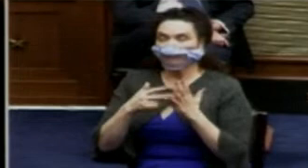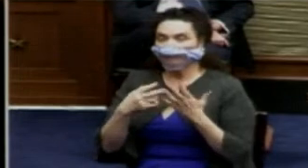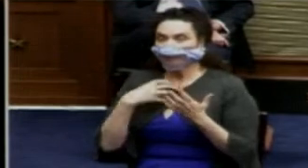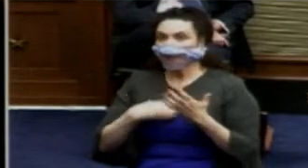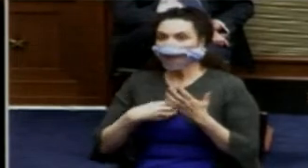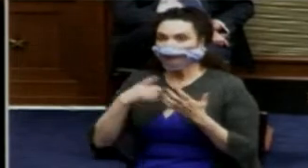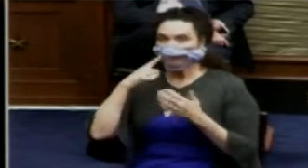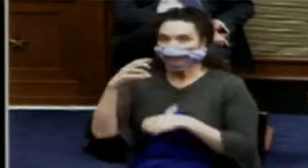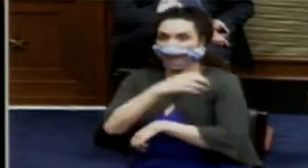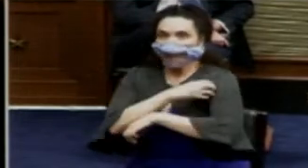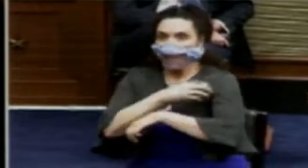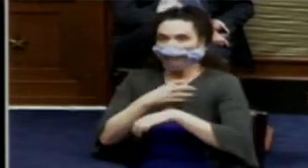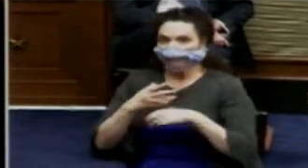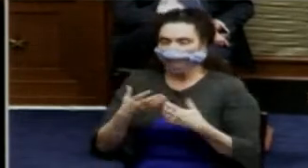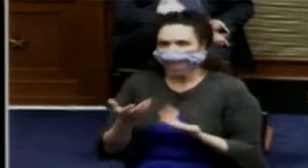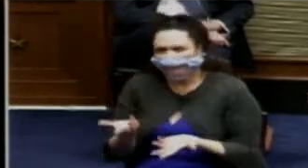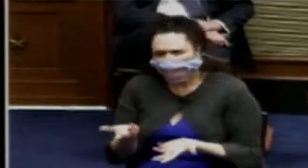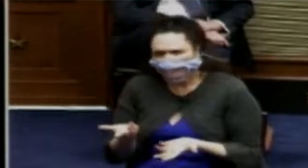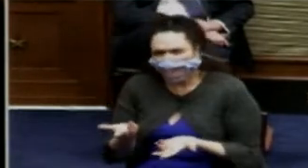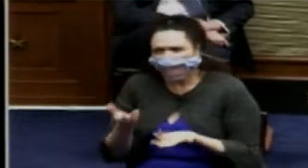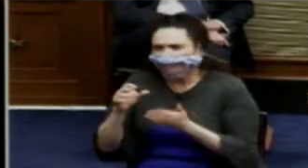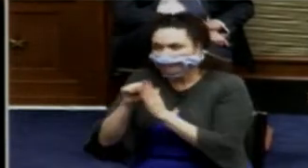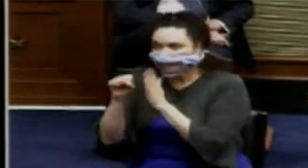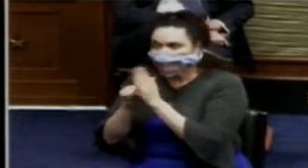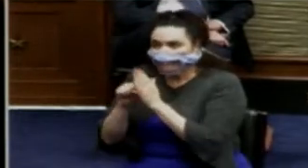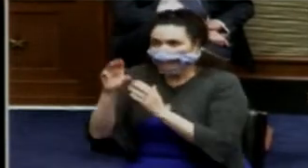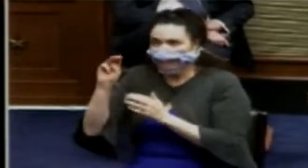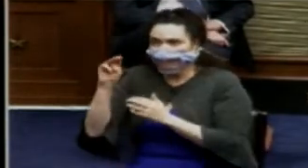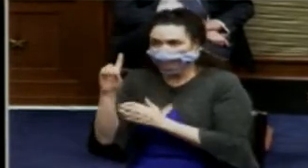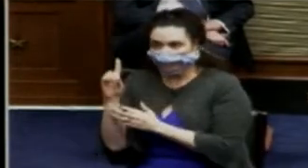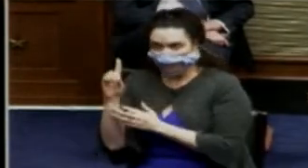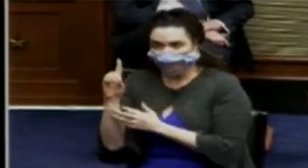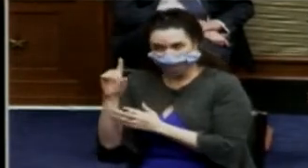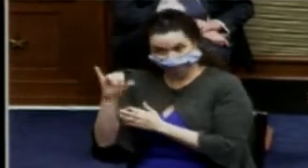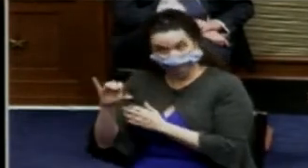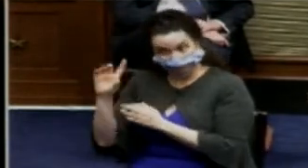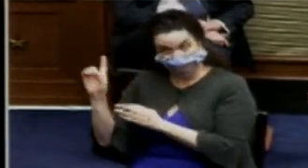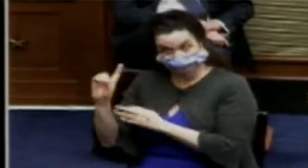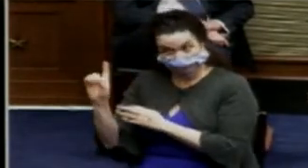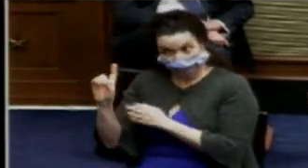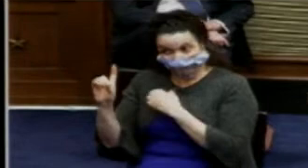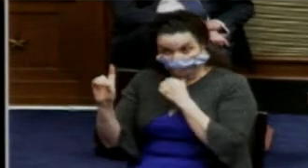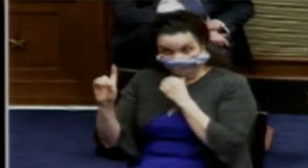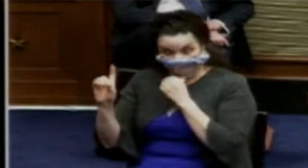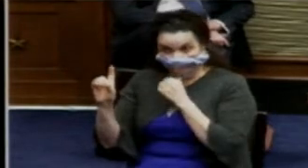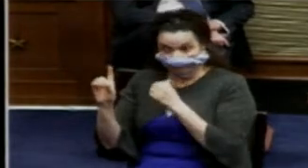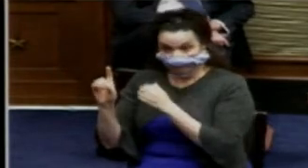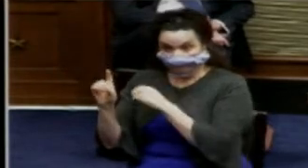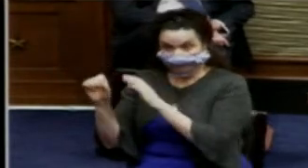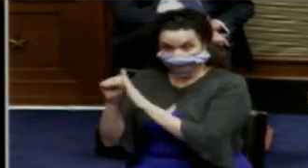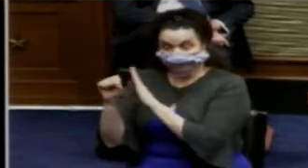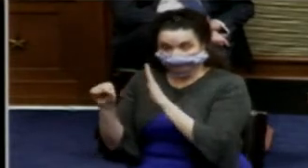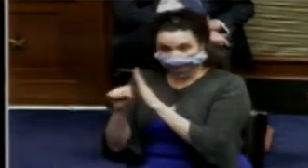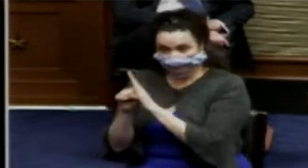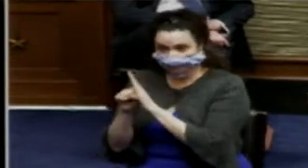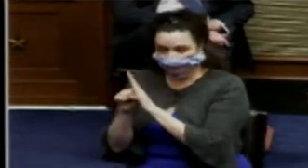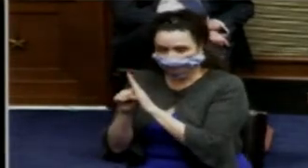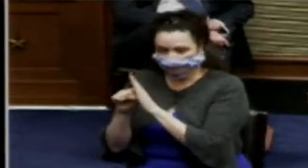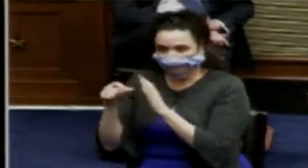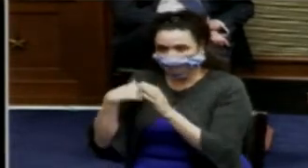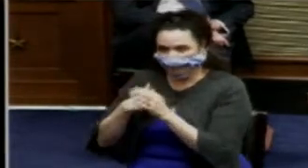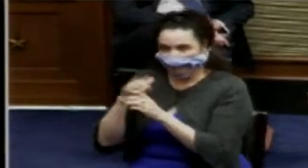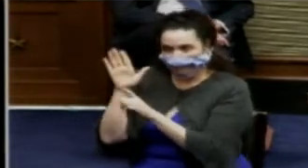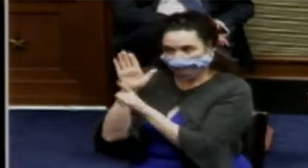of Maryland, which is traditionally seen as, quote, a Democratic bastion, we have a very popular